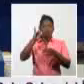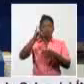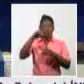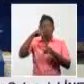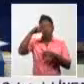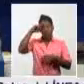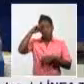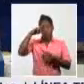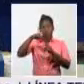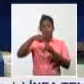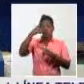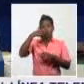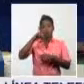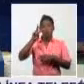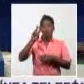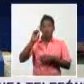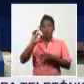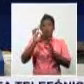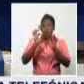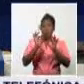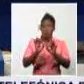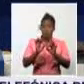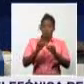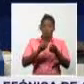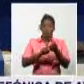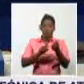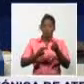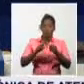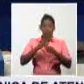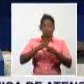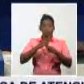with a history of chronic psychiatric disease,